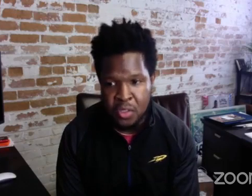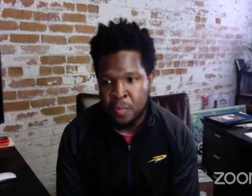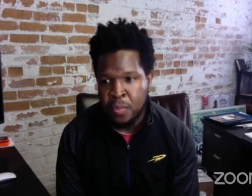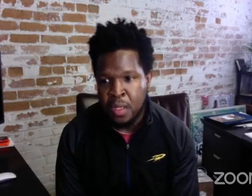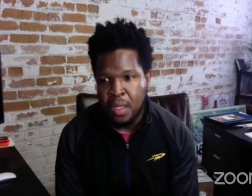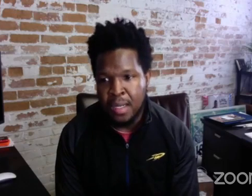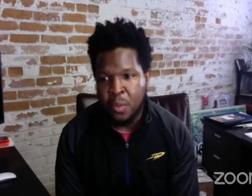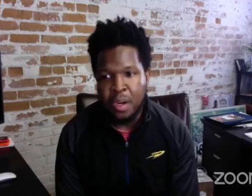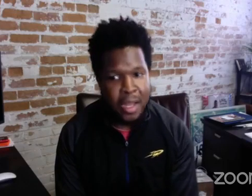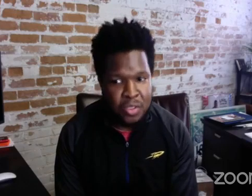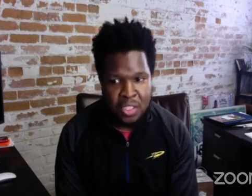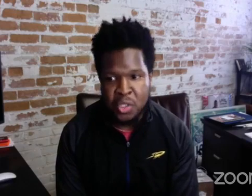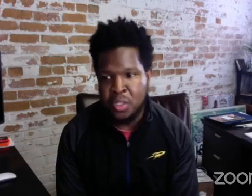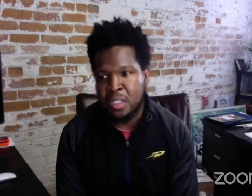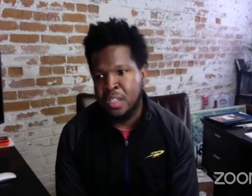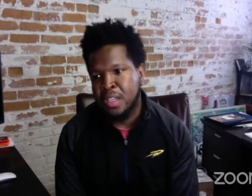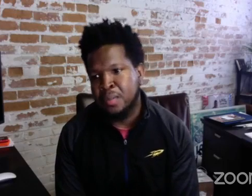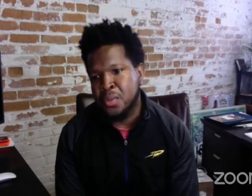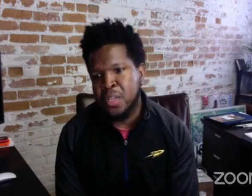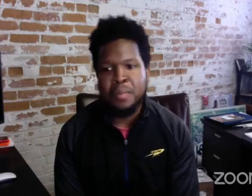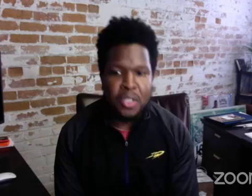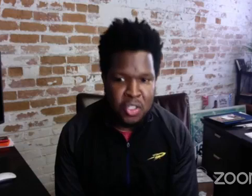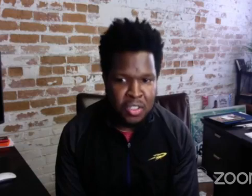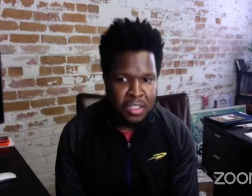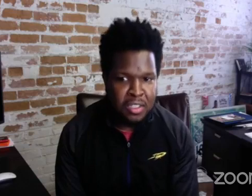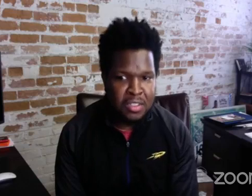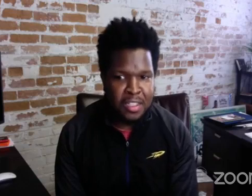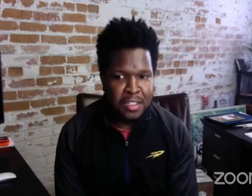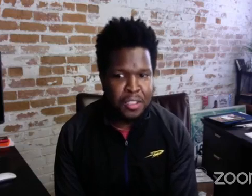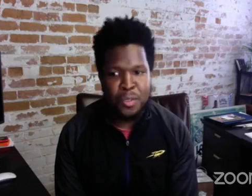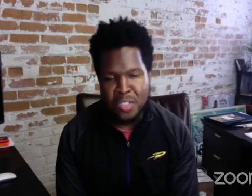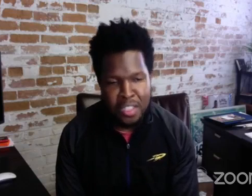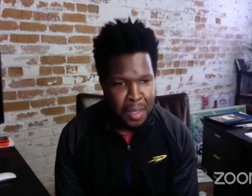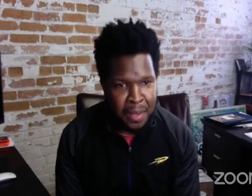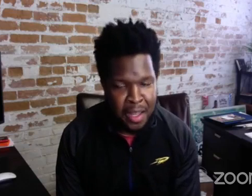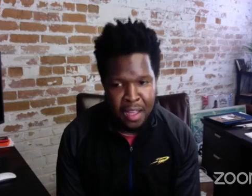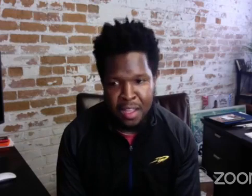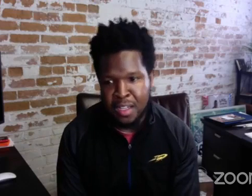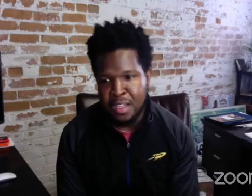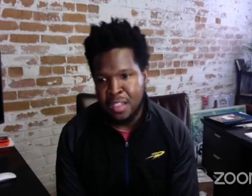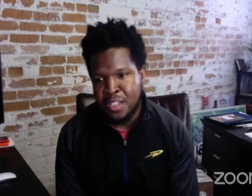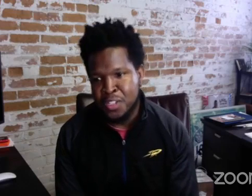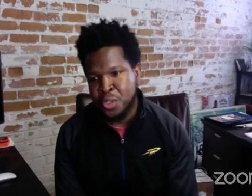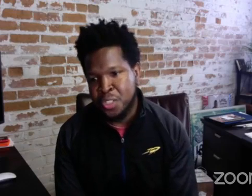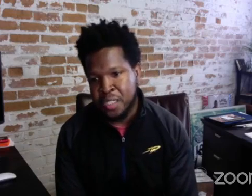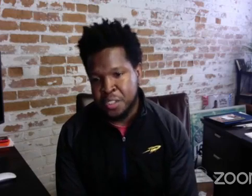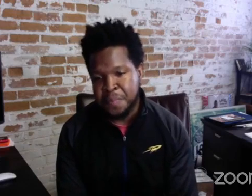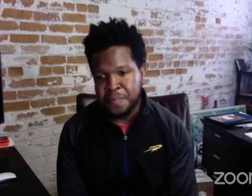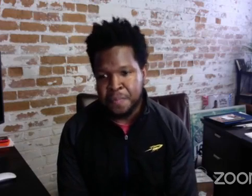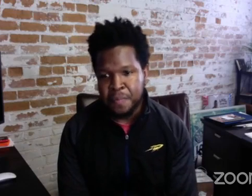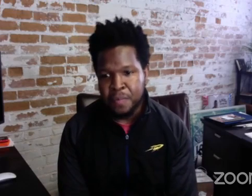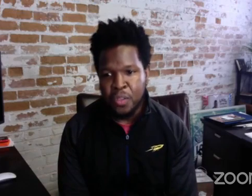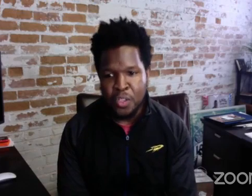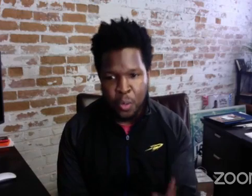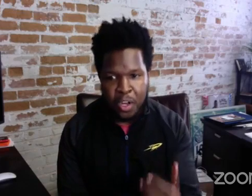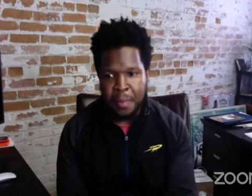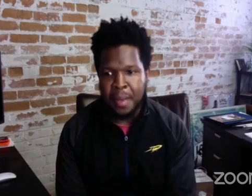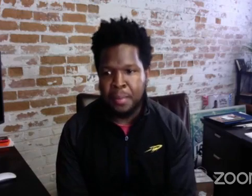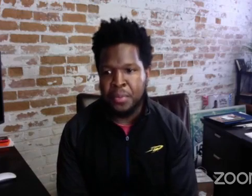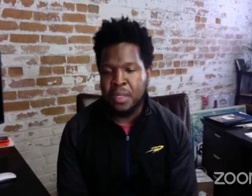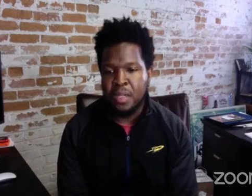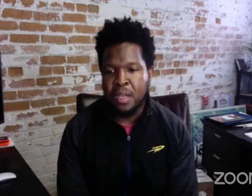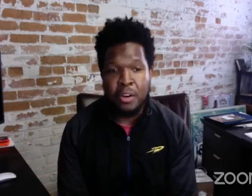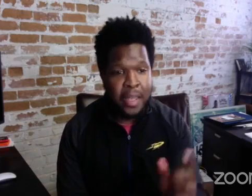Commerce, Warehouse District, Mosaic Ministries, and the UT Alumni association. So